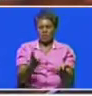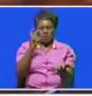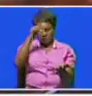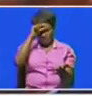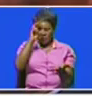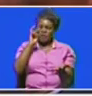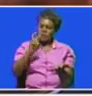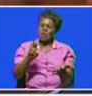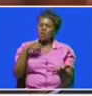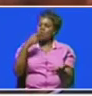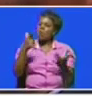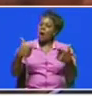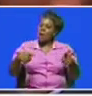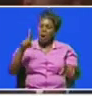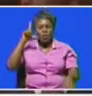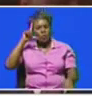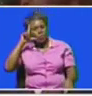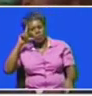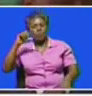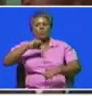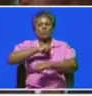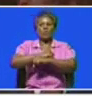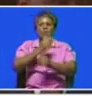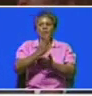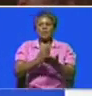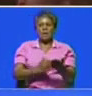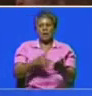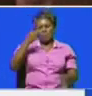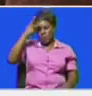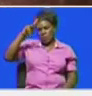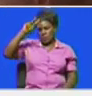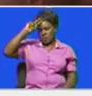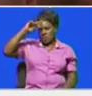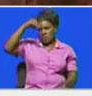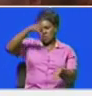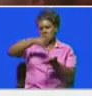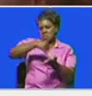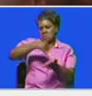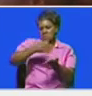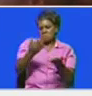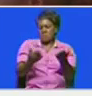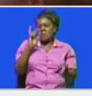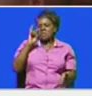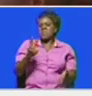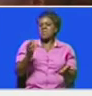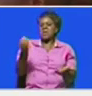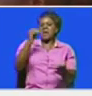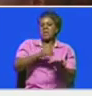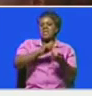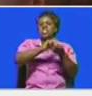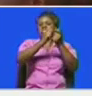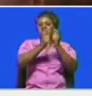who is allowed to go into boarding schools. Some of these policies may include relooking at the old